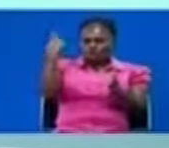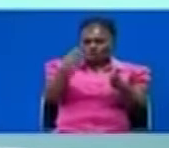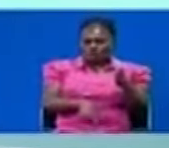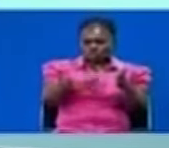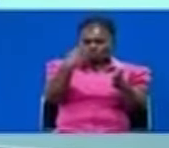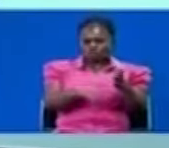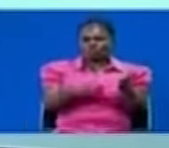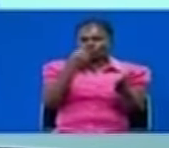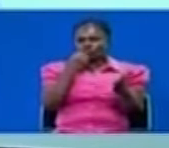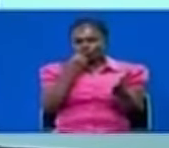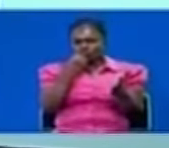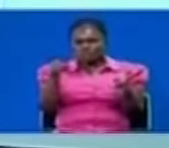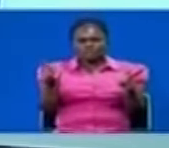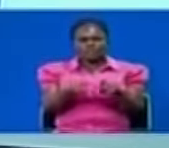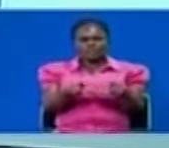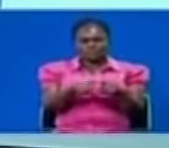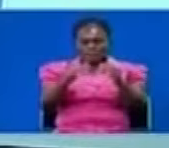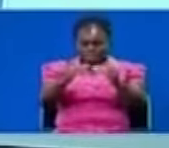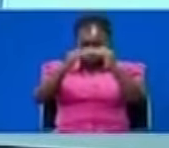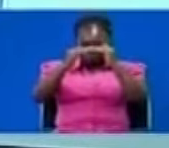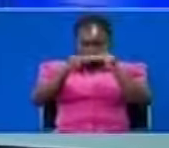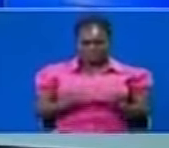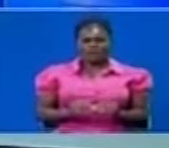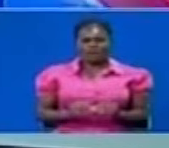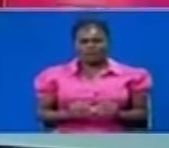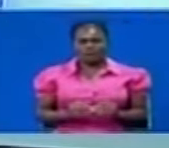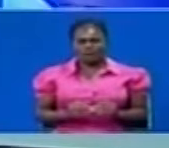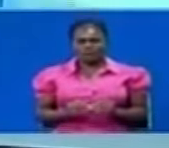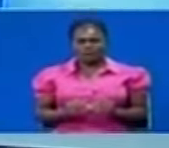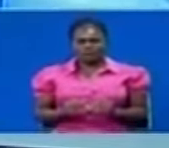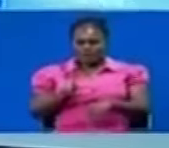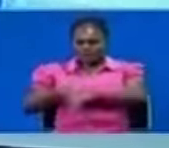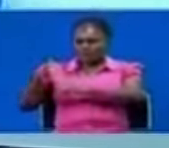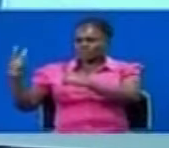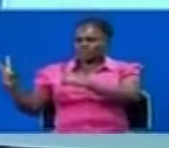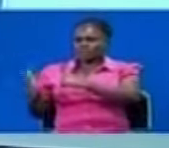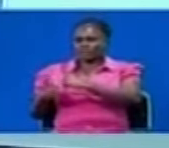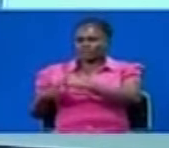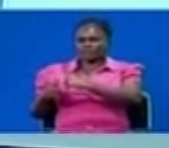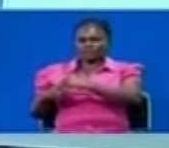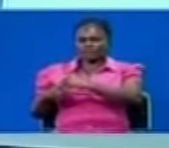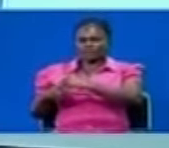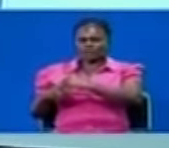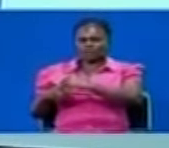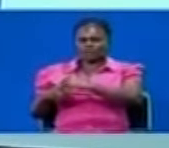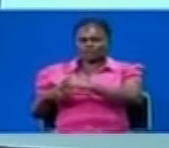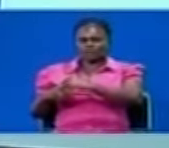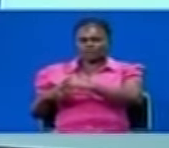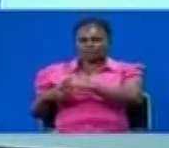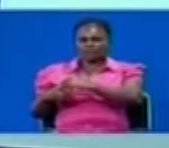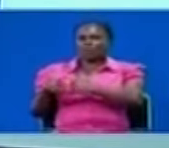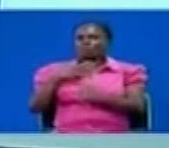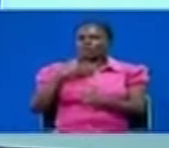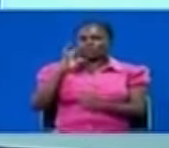food commodities. If we can move to the other four of their 9 agendas that they put out today, they also say that they want to see